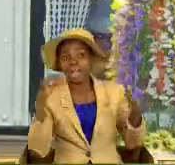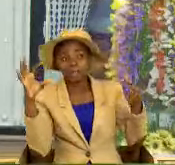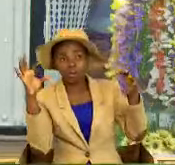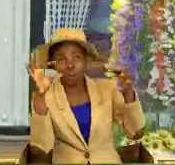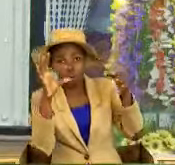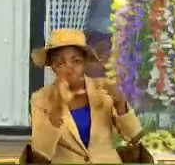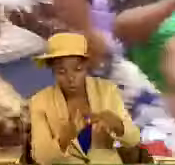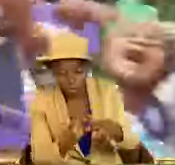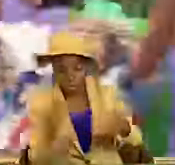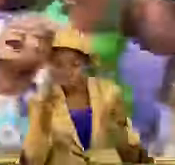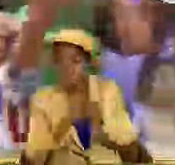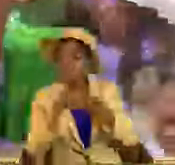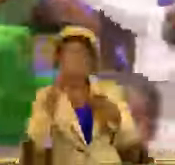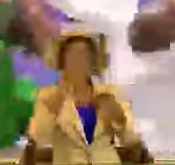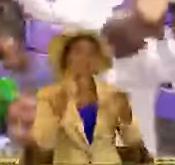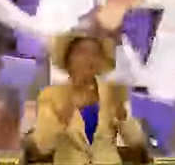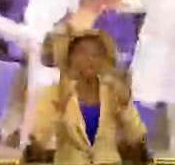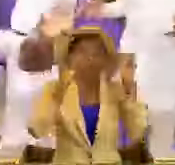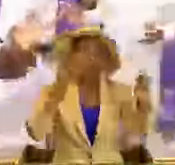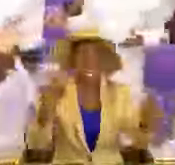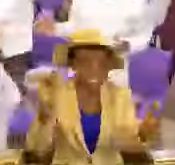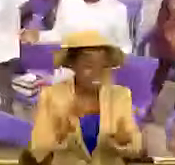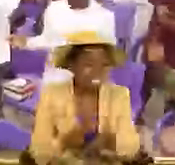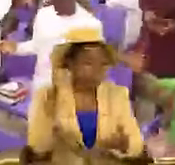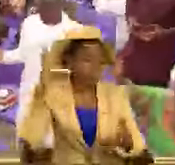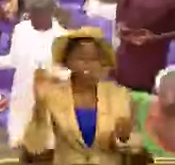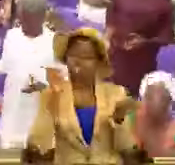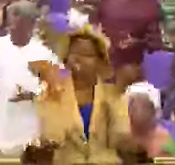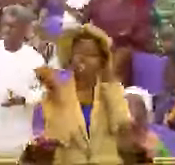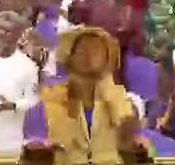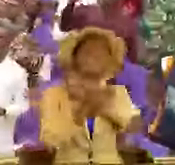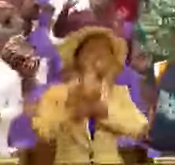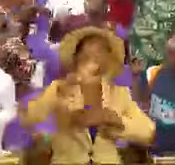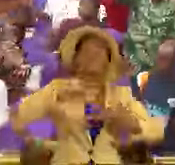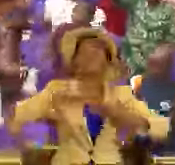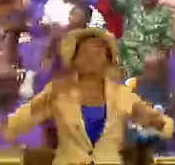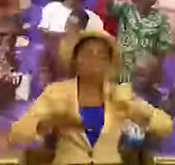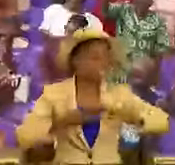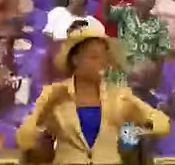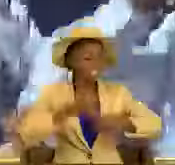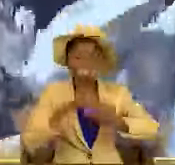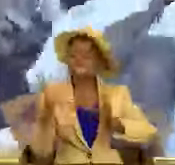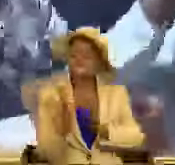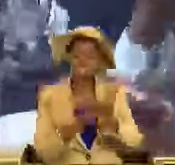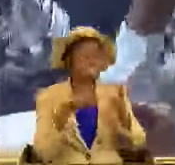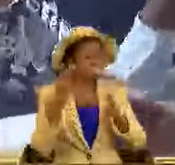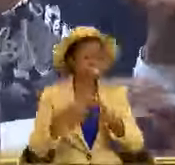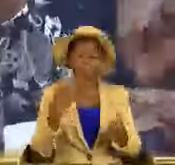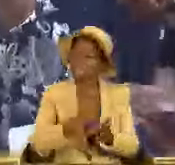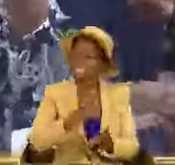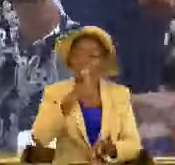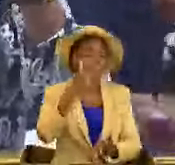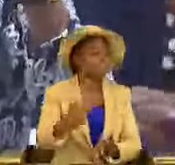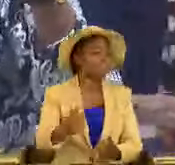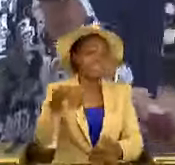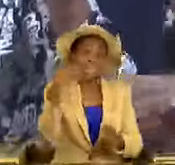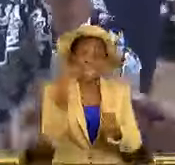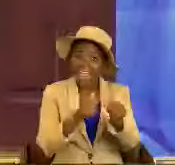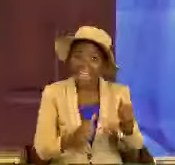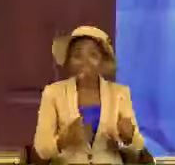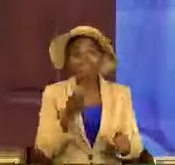opportunities that will change your story in the mighty name of Jesus every